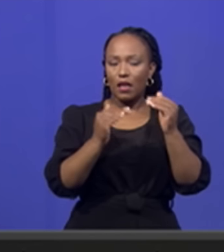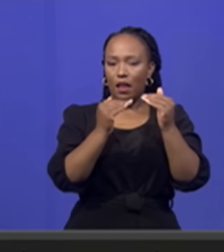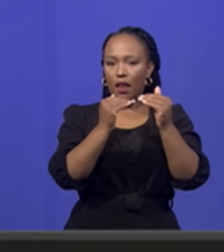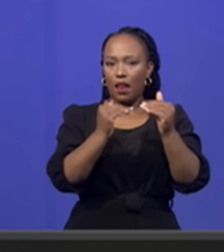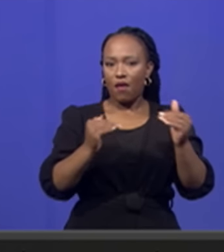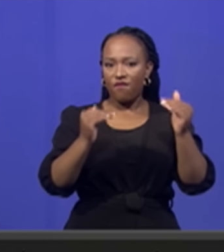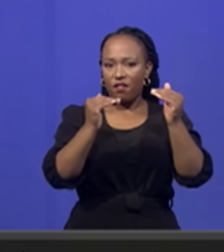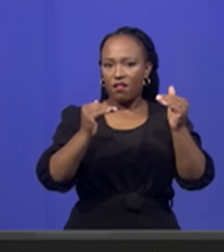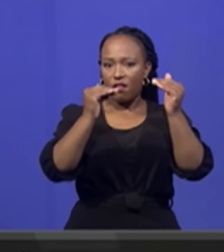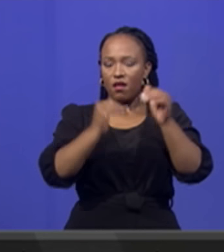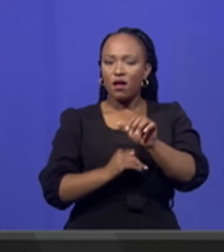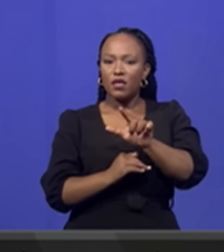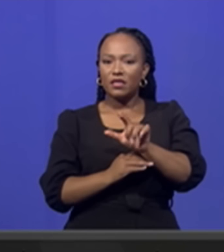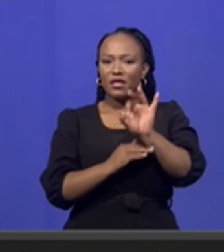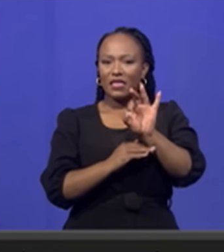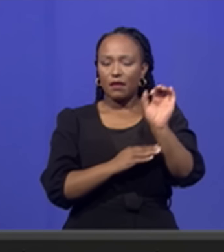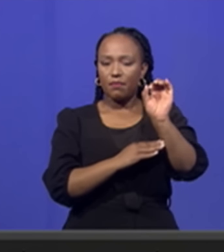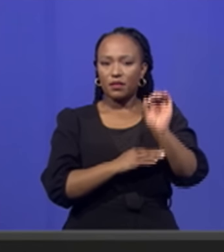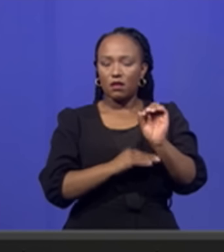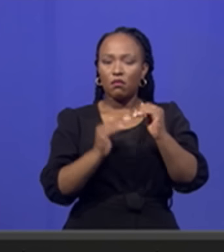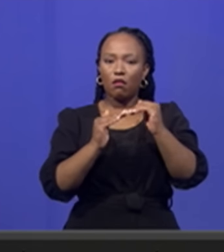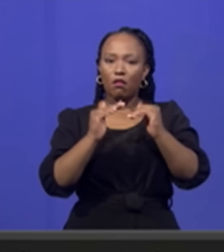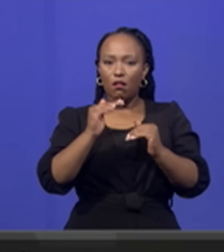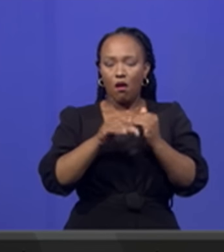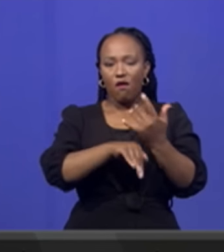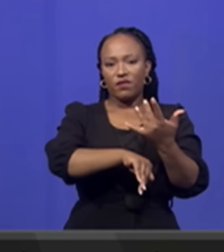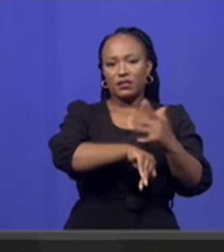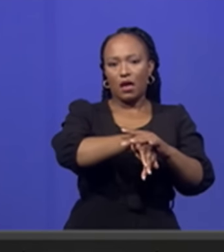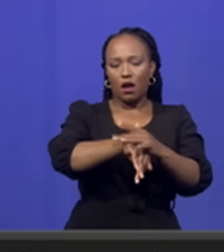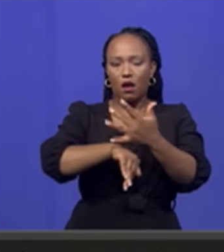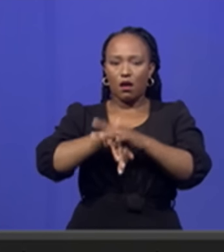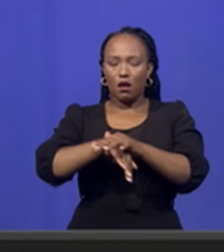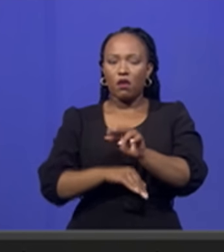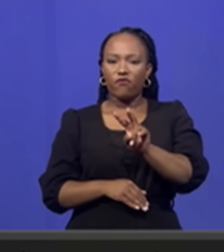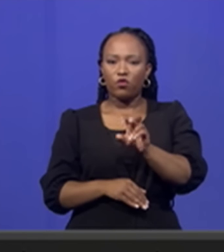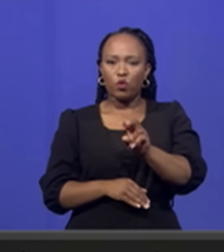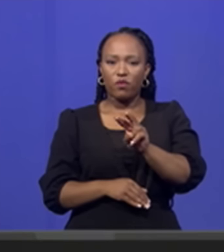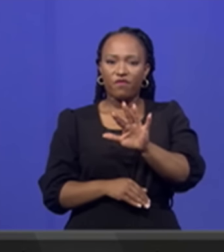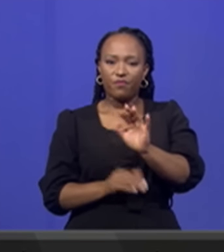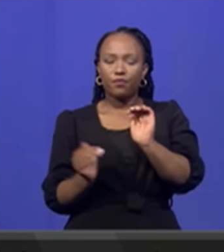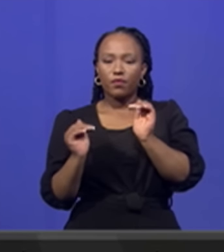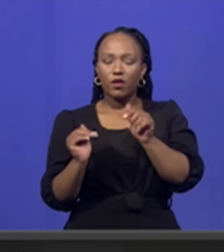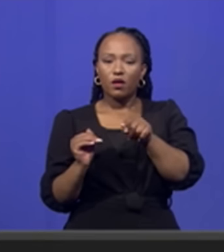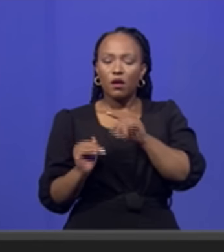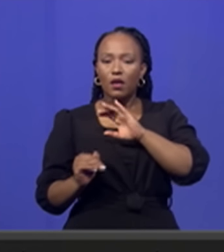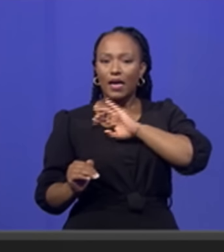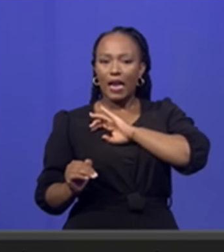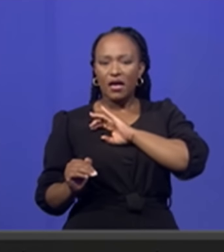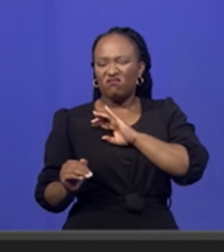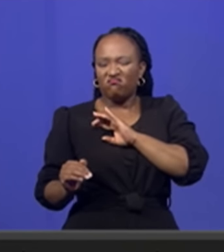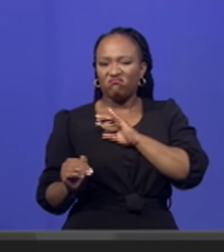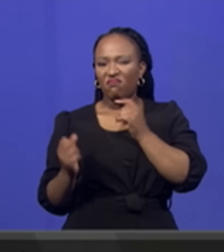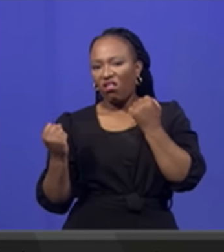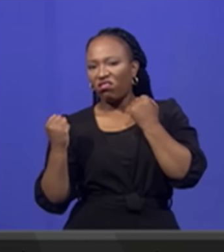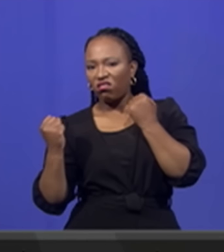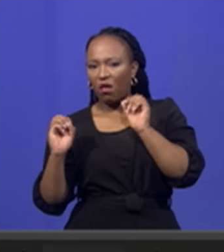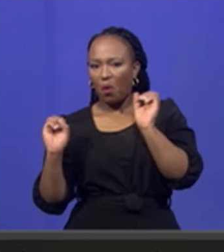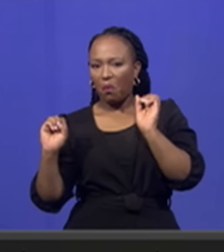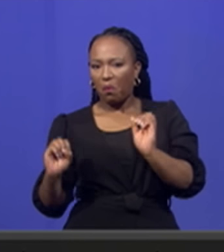a 73% lower mortality rate in 2025 compared to clients who weren't engaging or who weren't